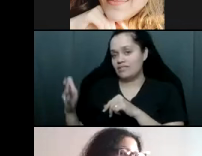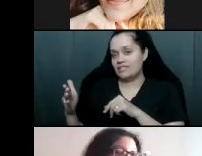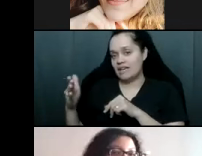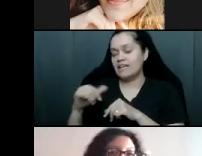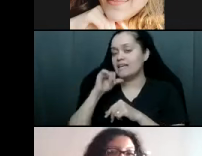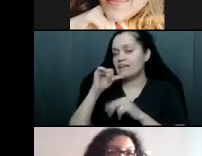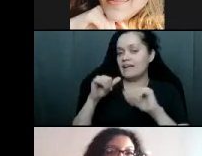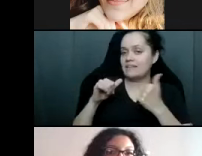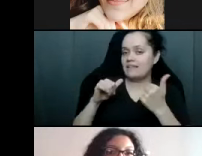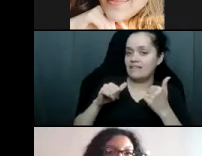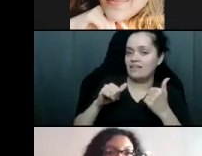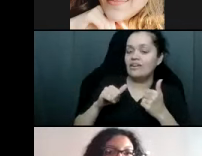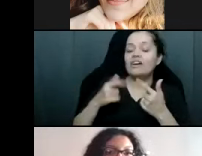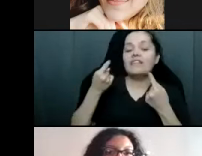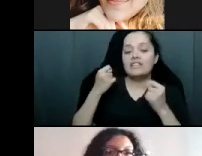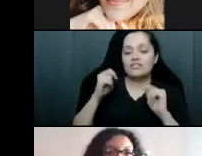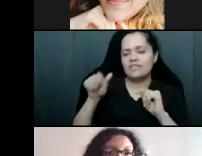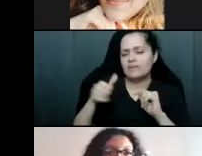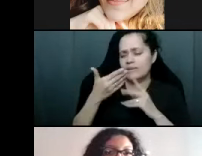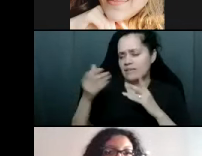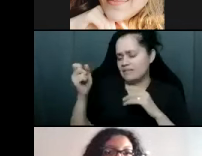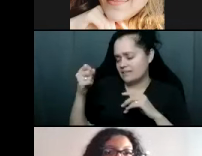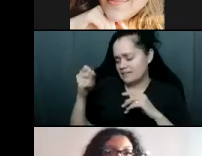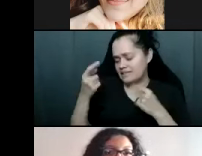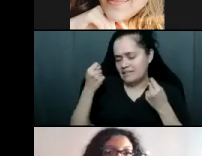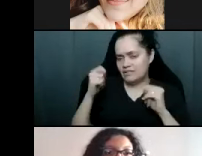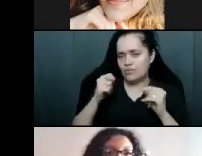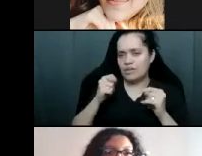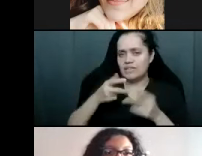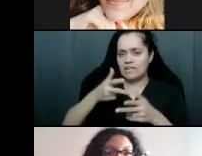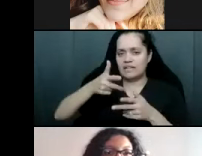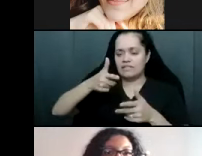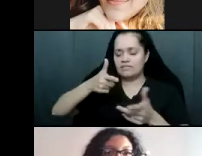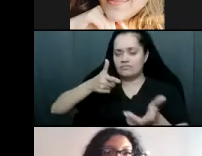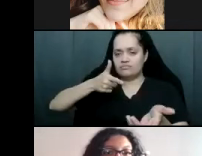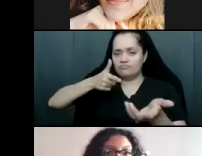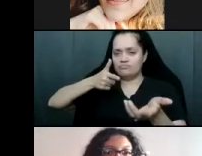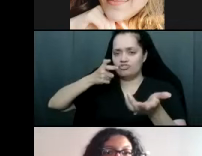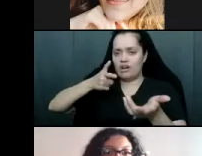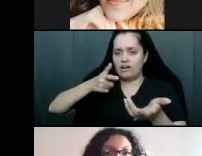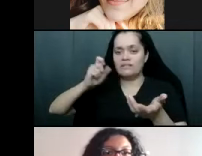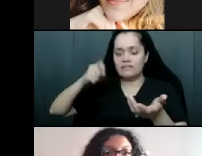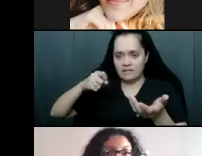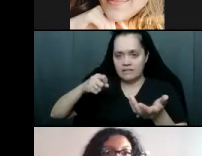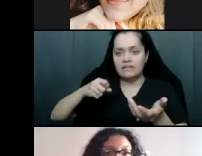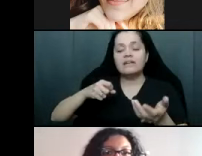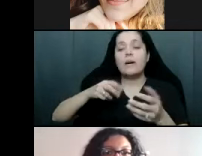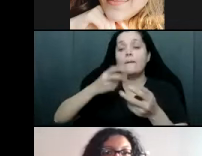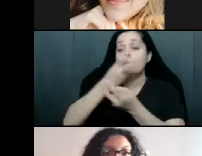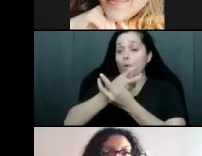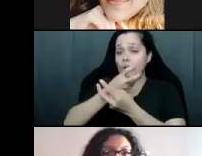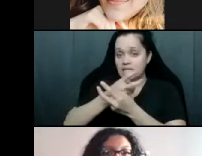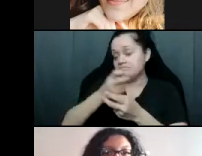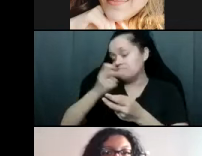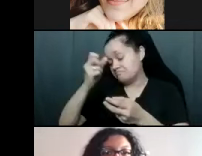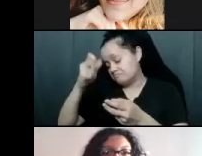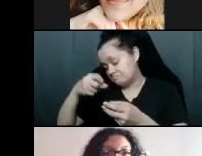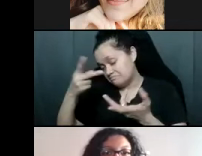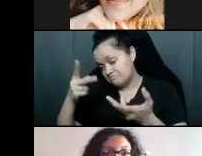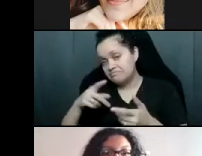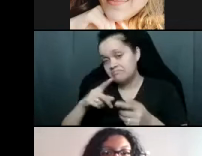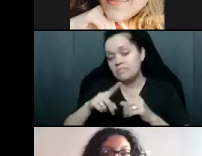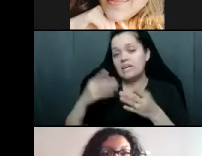other. They did try some other things. They shot some, yeah, sure. They poisoned some, okay.